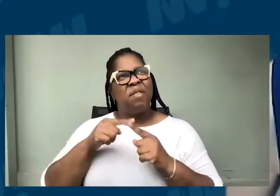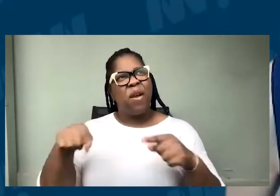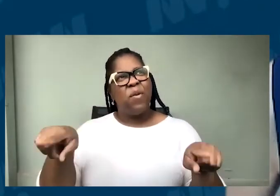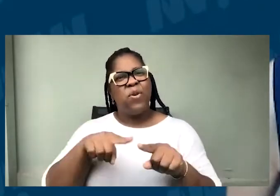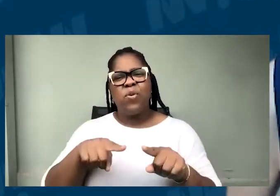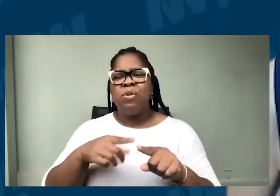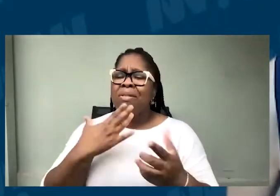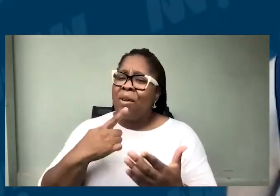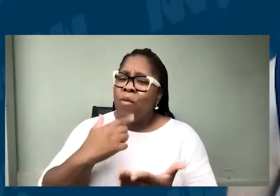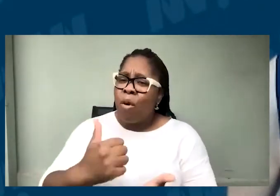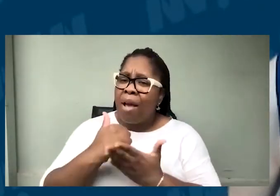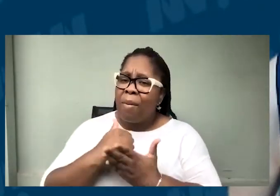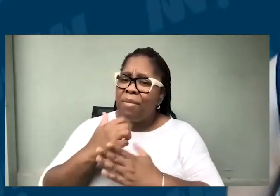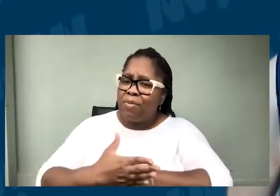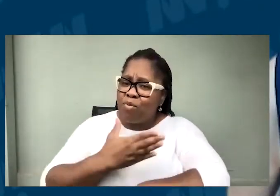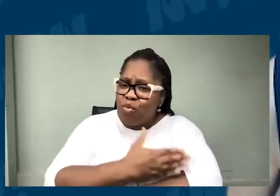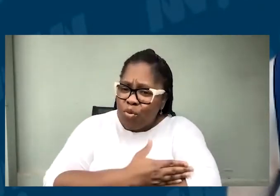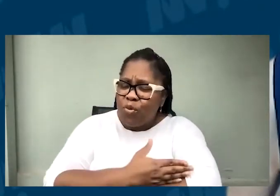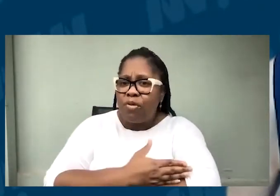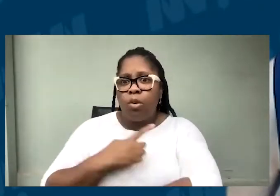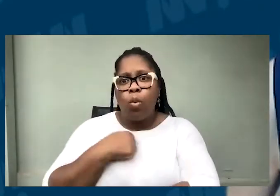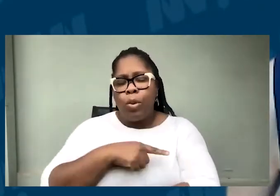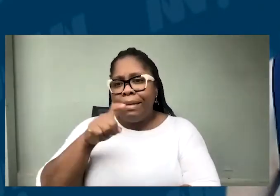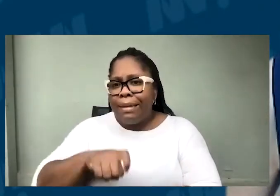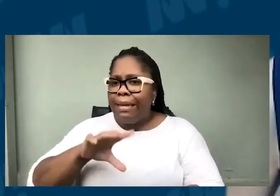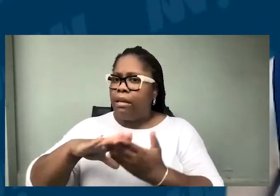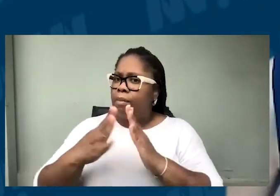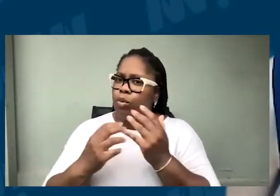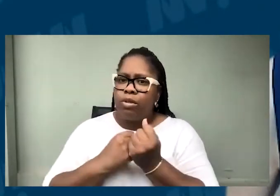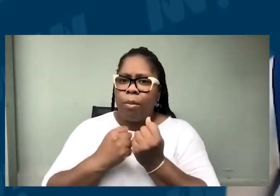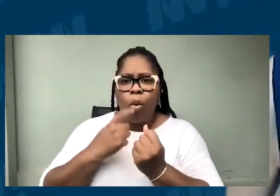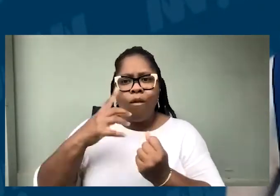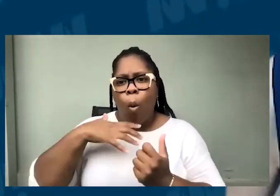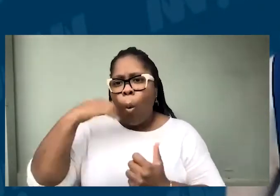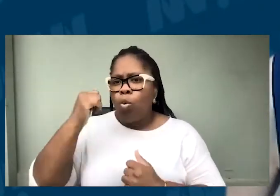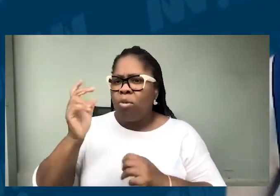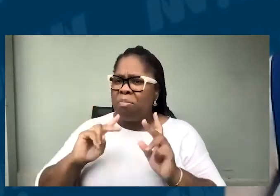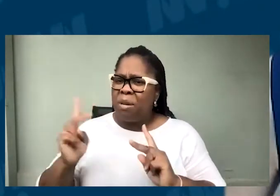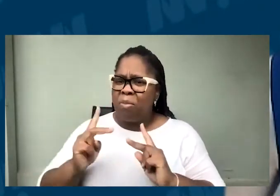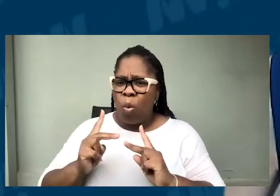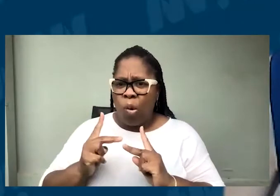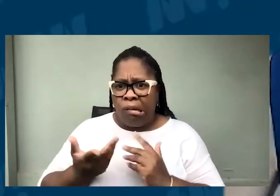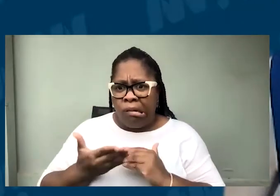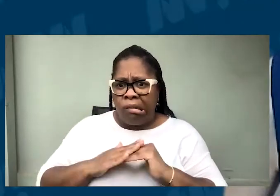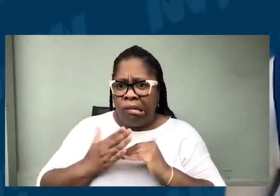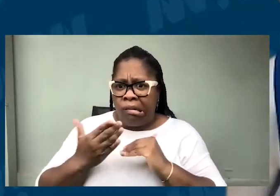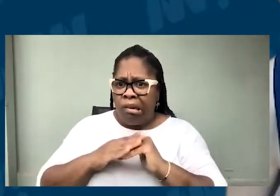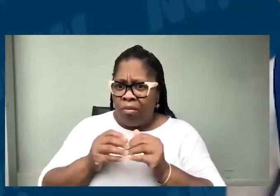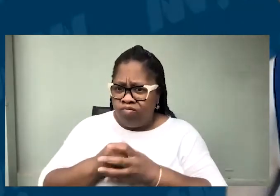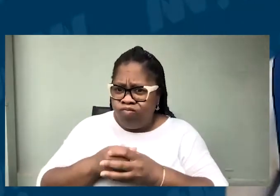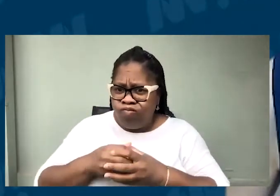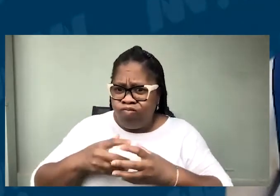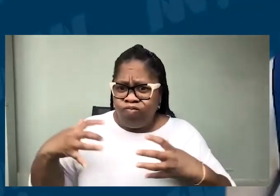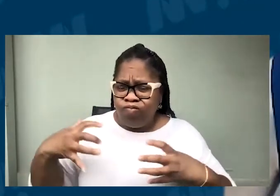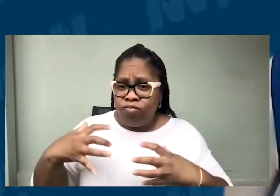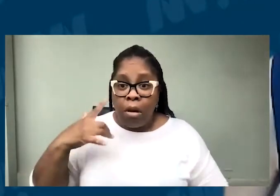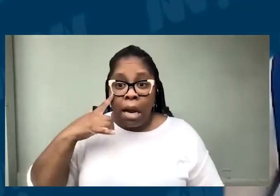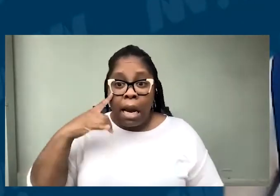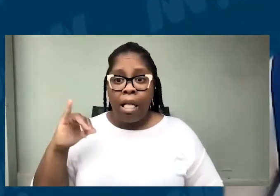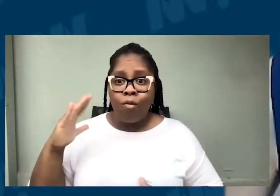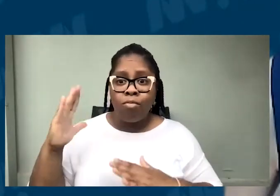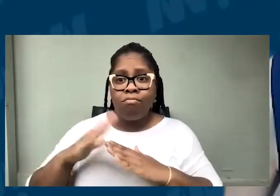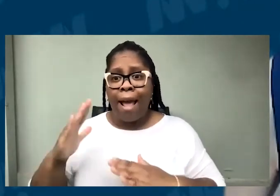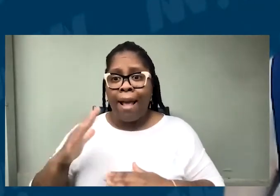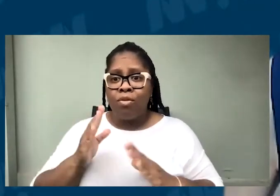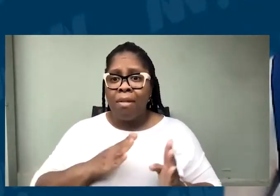need for community support for aging older adults is rapidly increasing, and the California Master Plan needs to be implemented at the